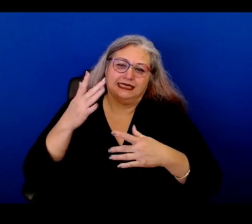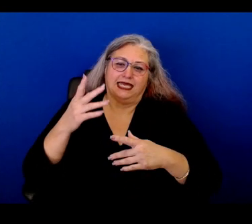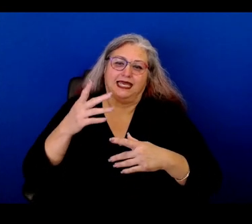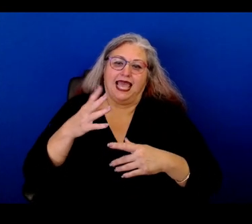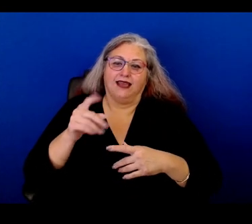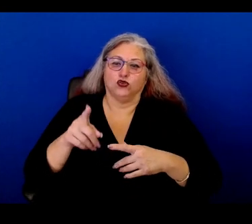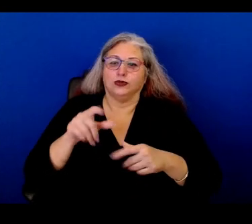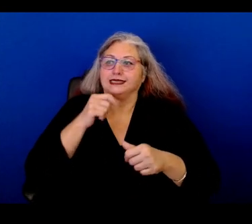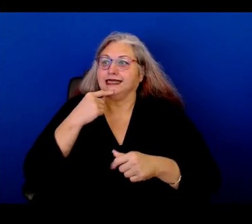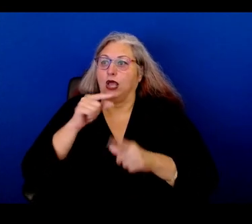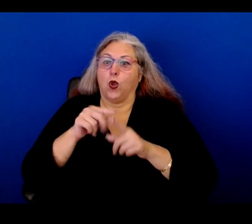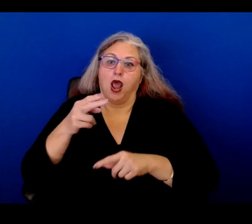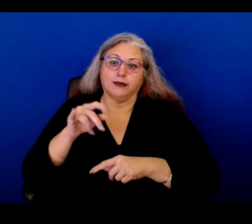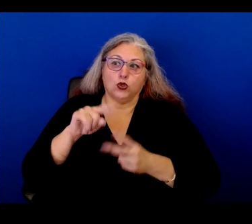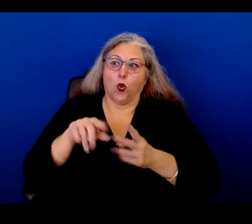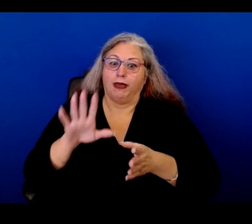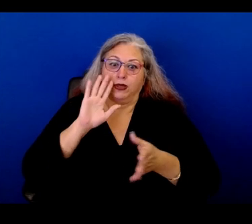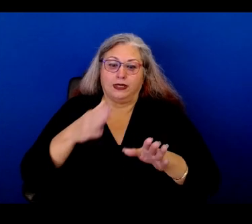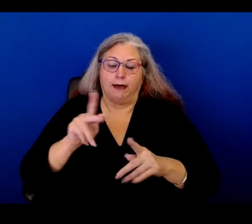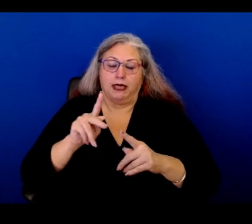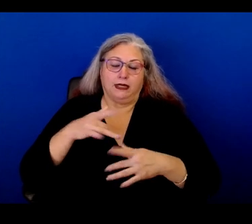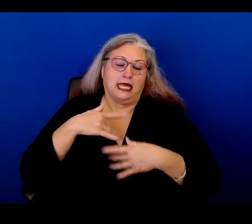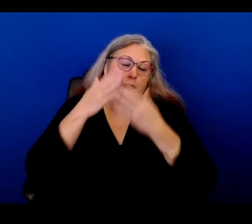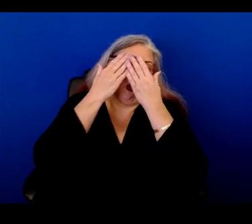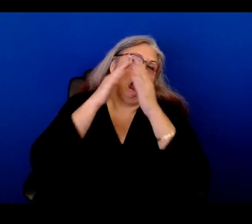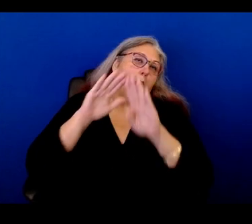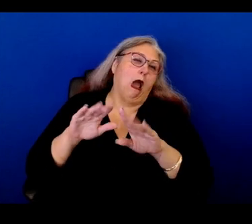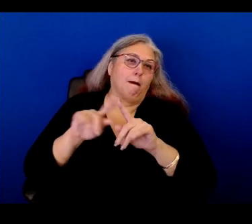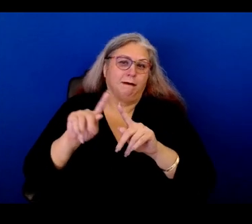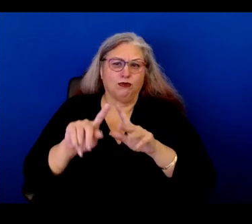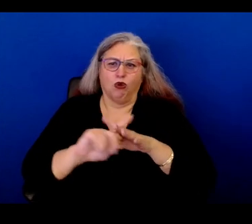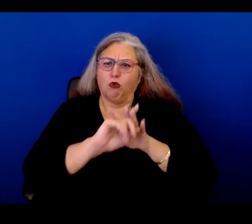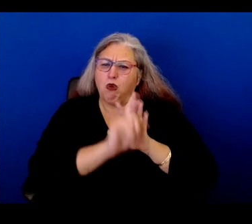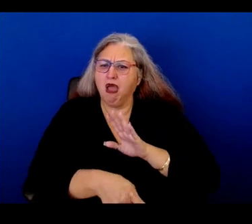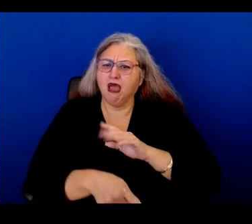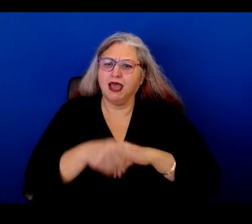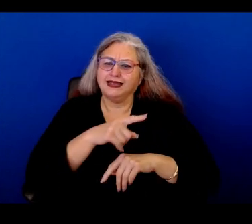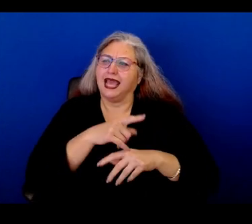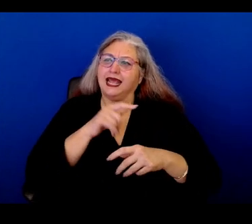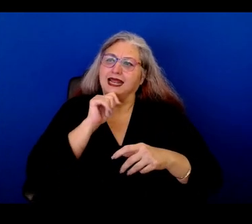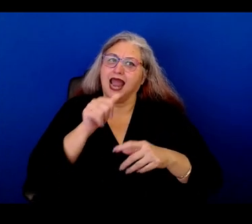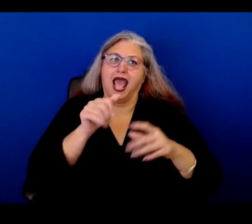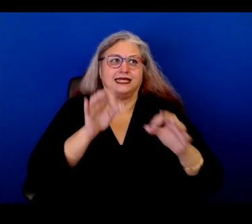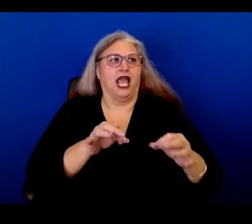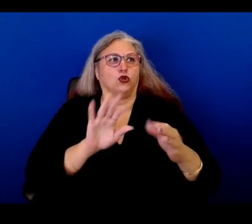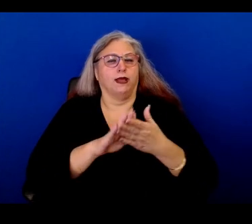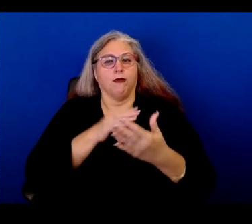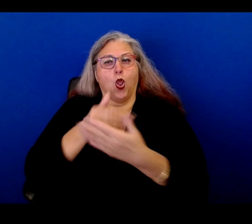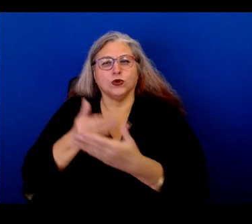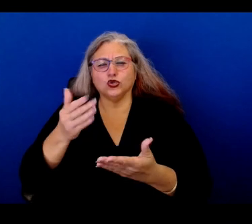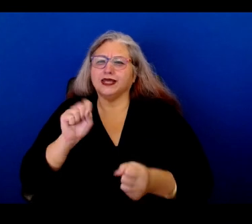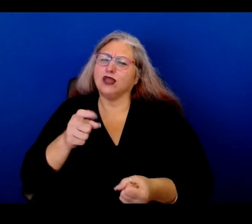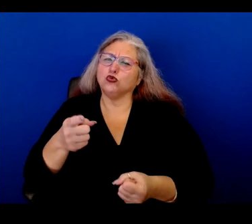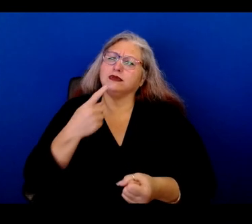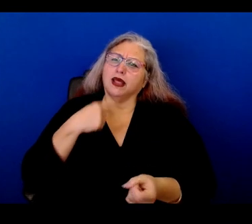say hospice, or they may die. And in fact, people run away instead of getting closer. And so yeah. can you